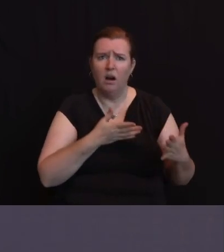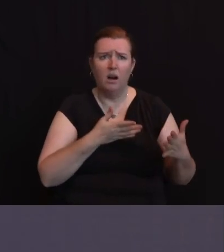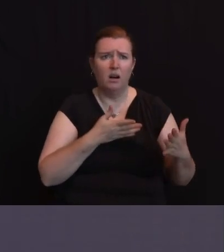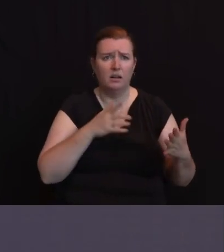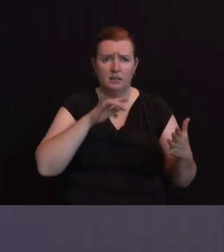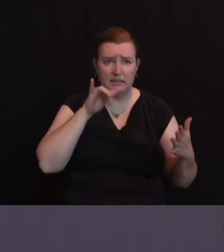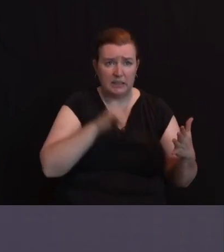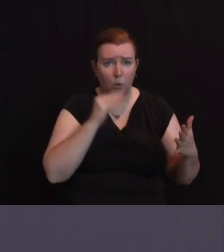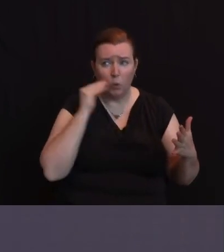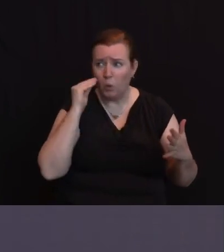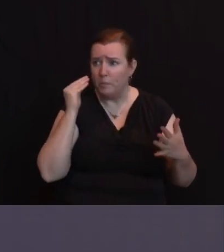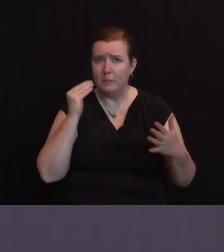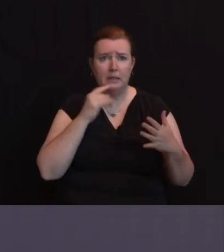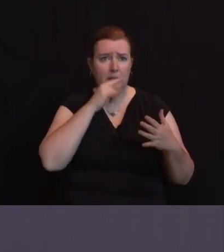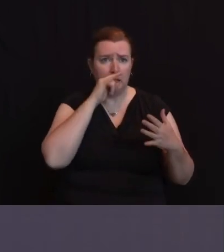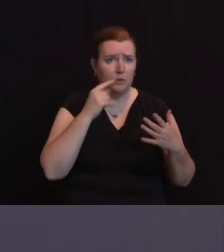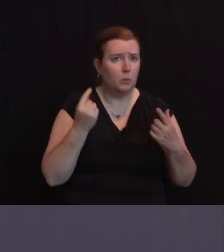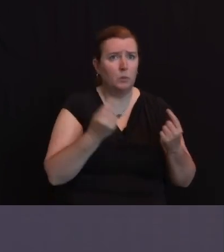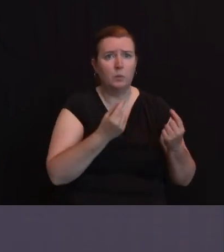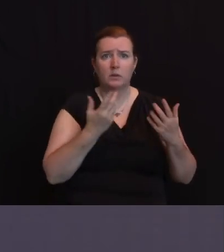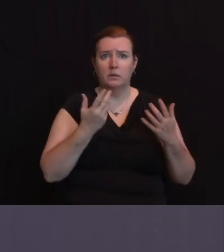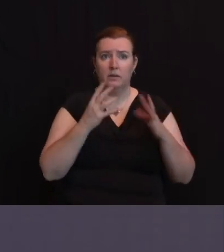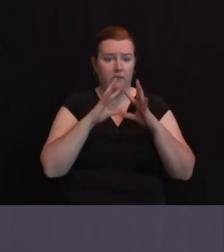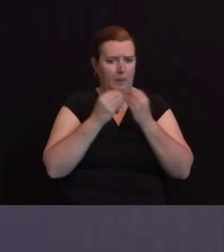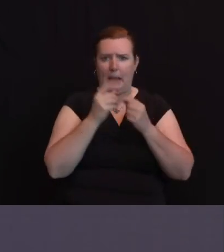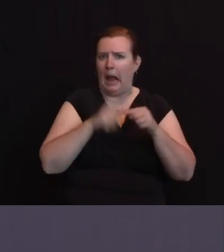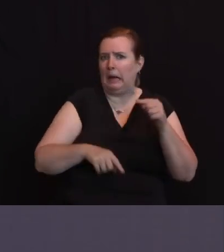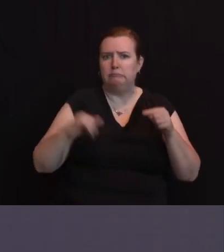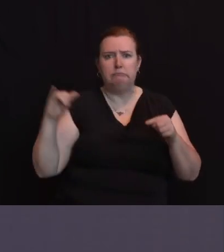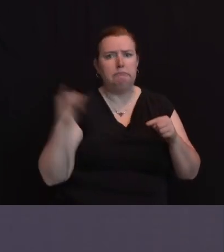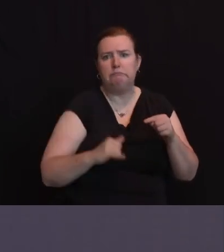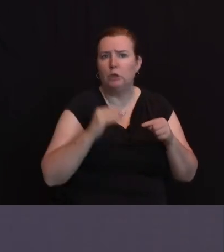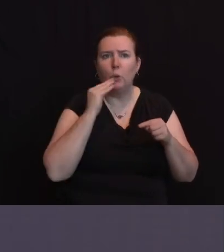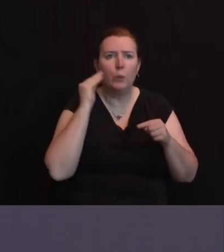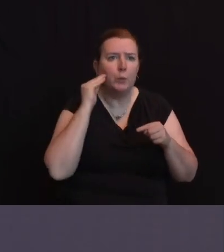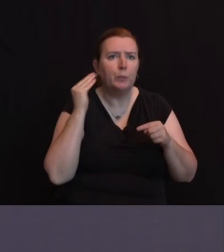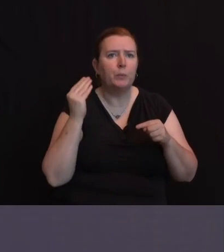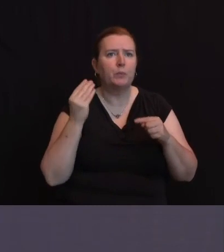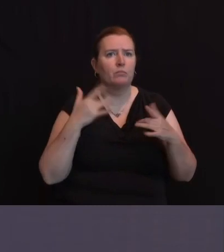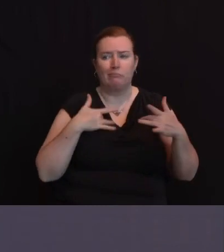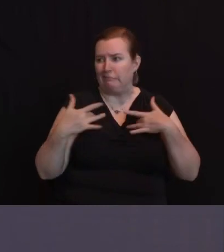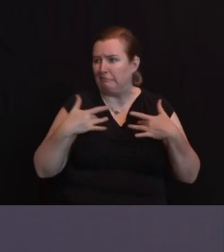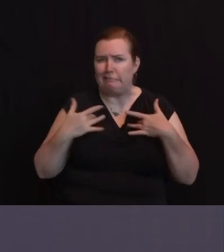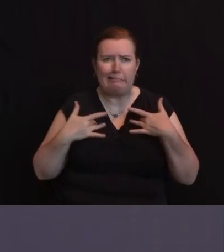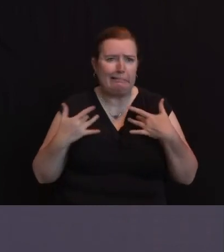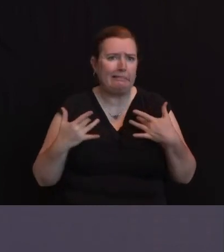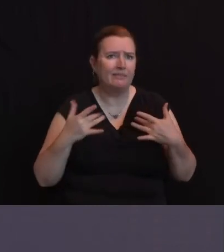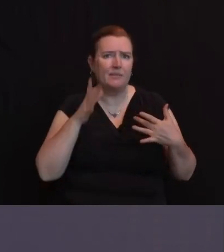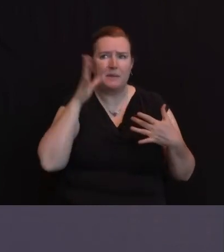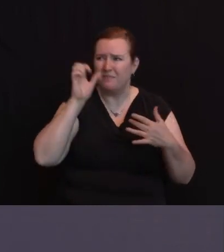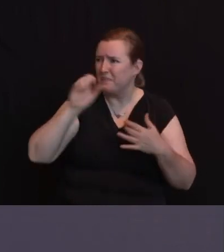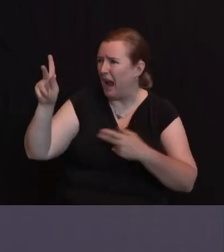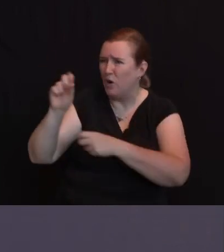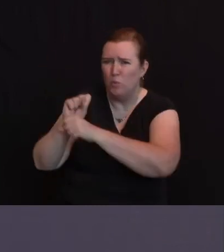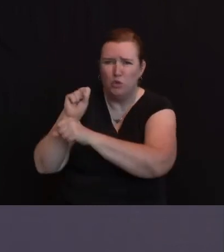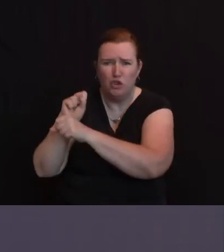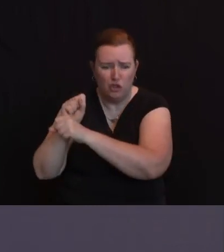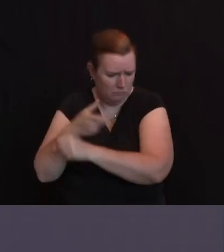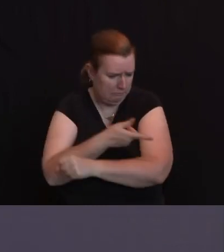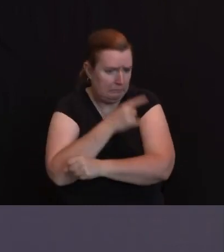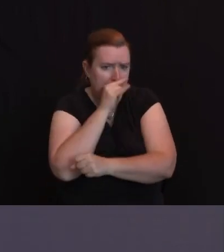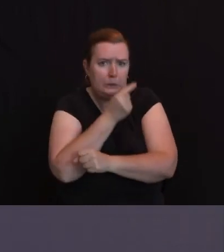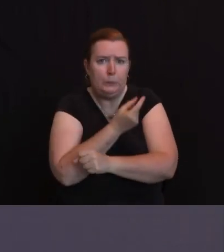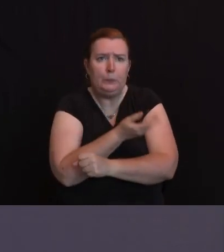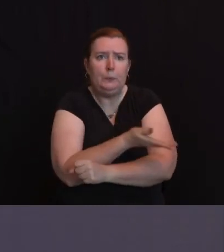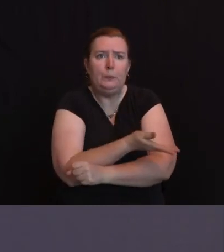with the kids? I know we touched on this a couple of weeks ago. There was concern about it. And do you think, honestly, Governor,